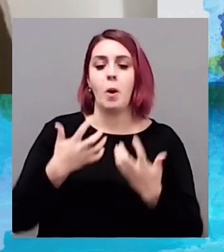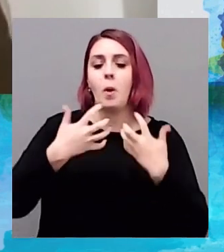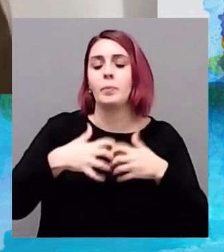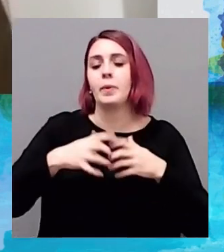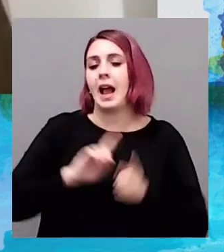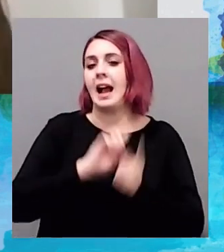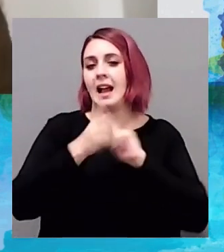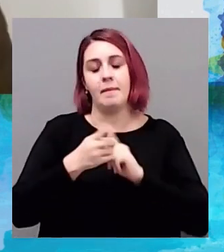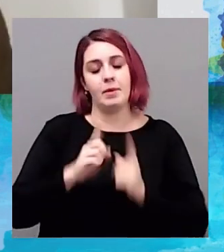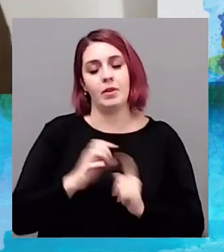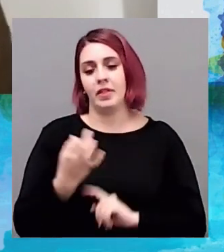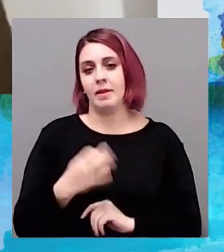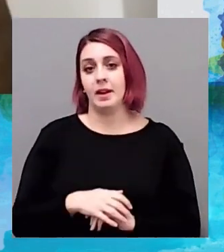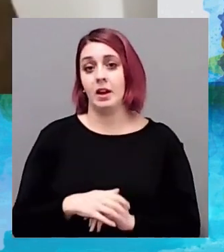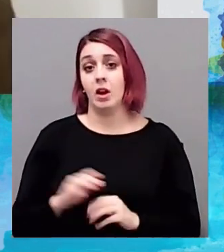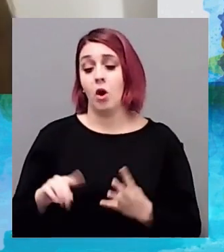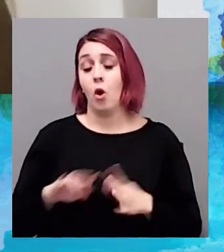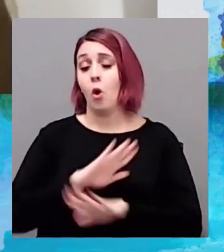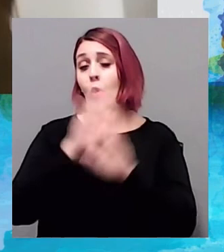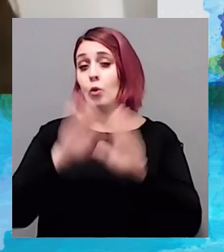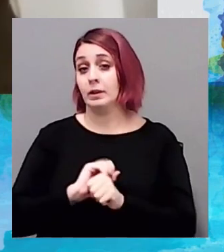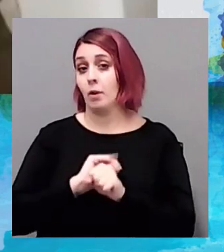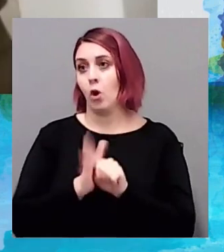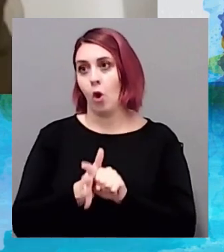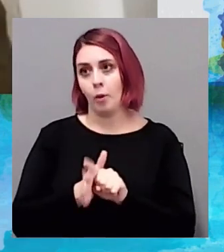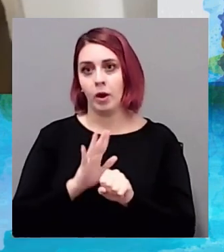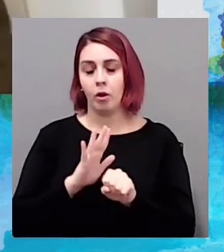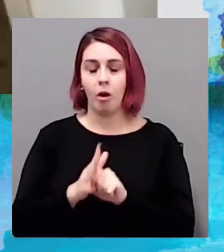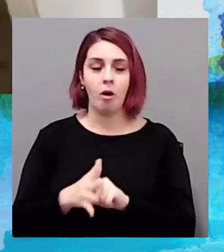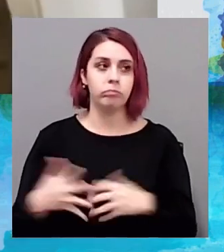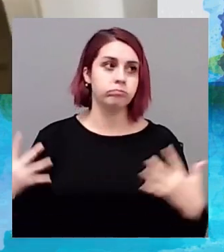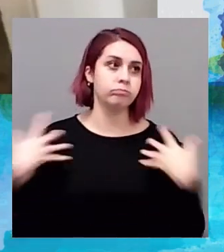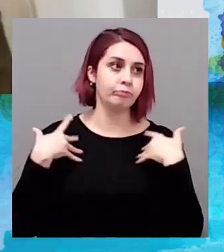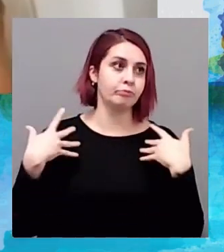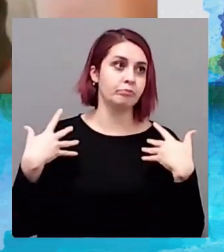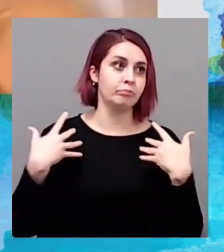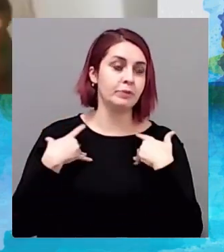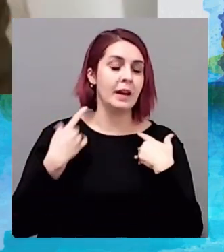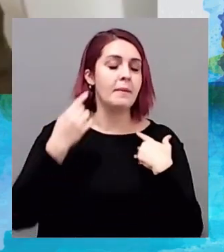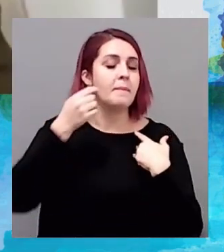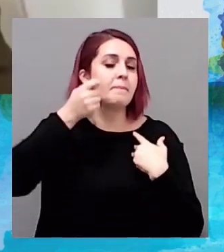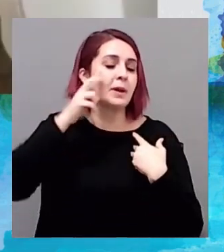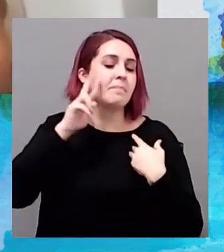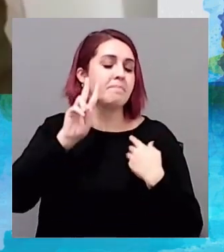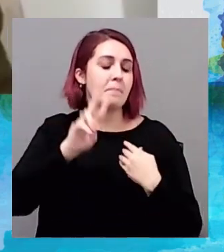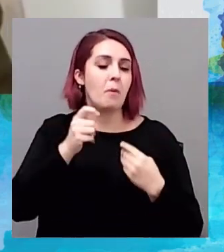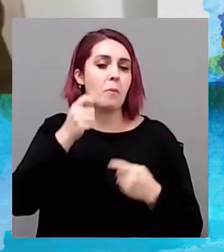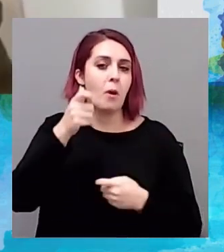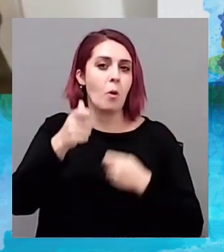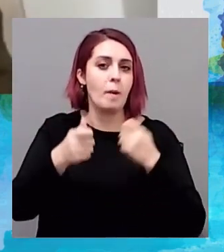so that the museum can be an engine for change. And then we have COVID.